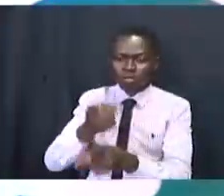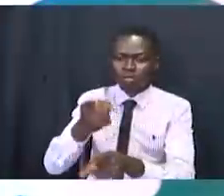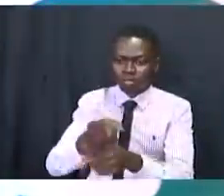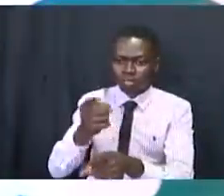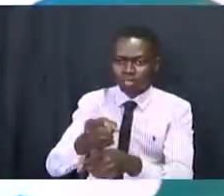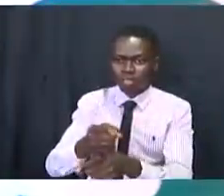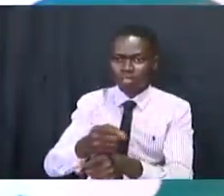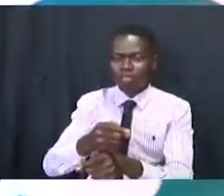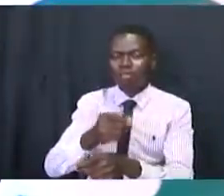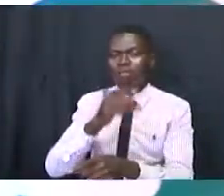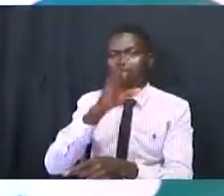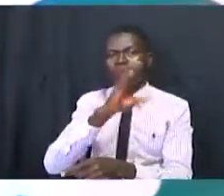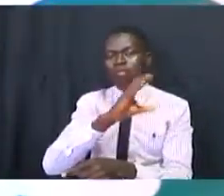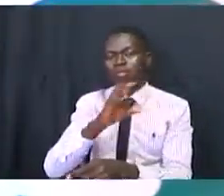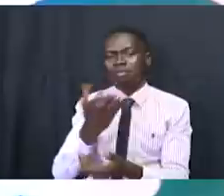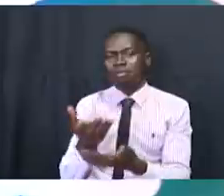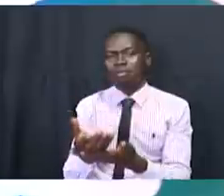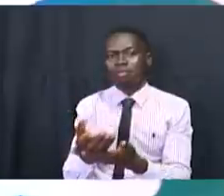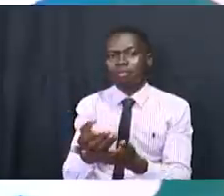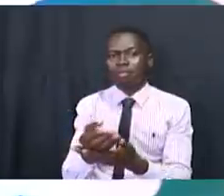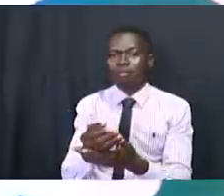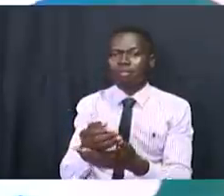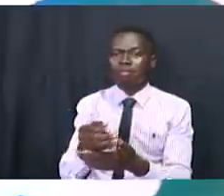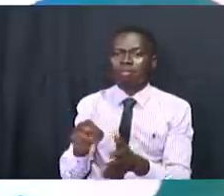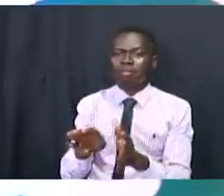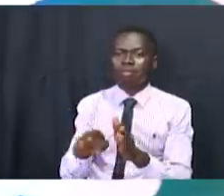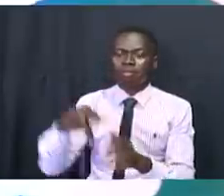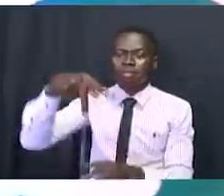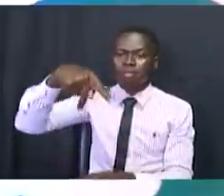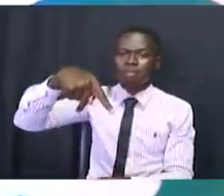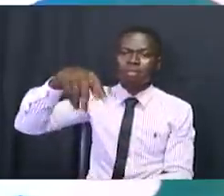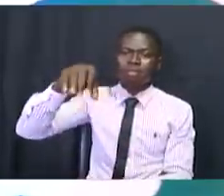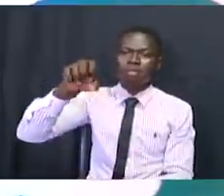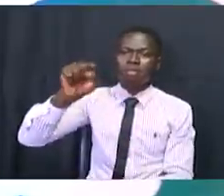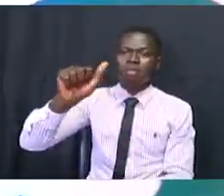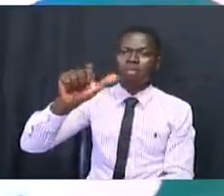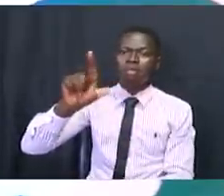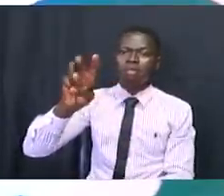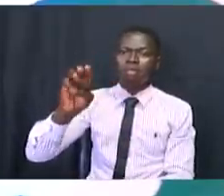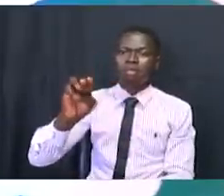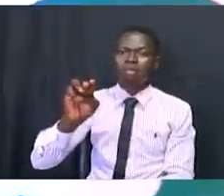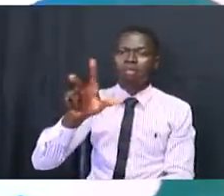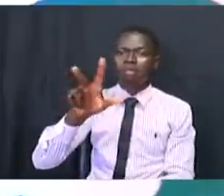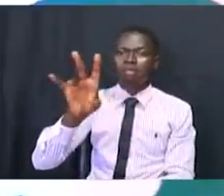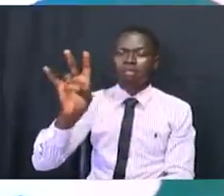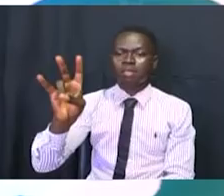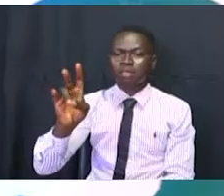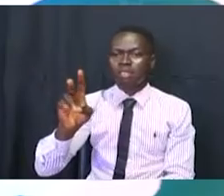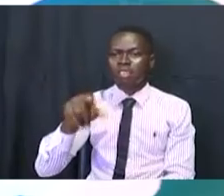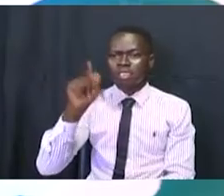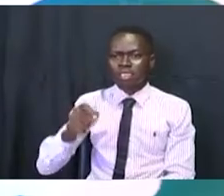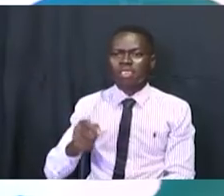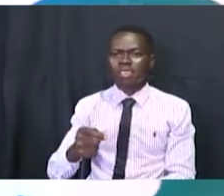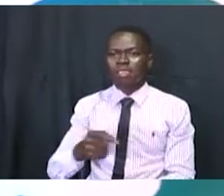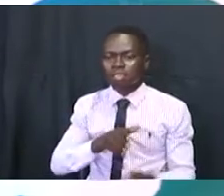course. Psalm 37, verse 4 and 5. Take delight in the Lord, and he